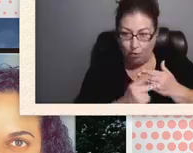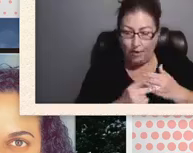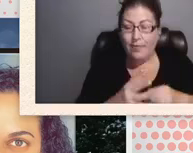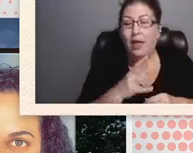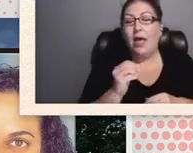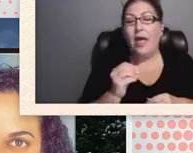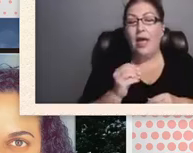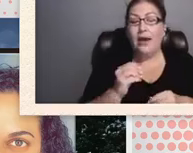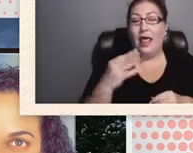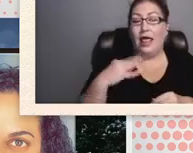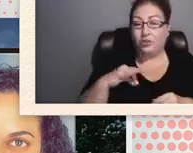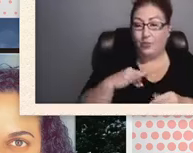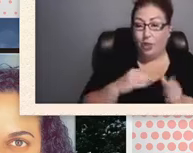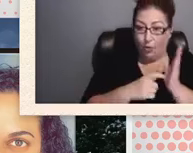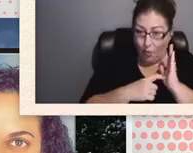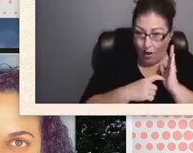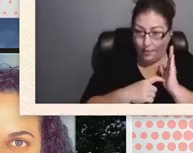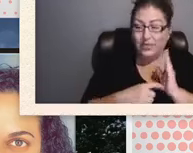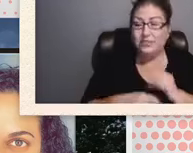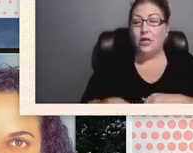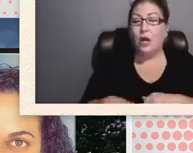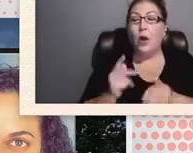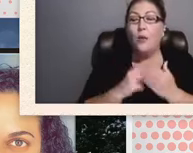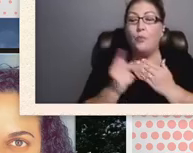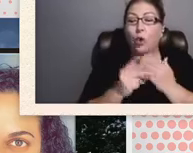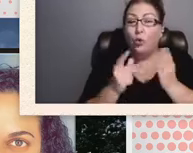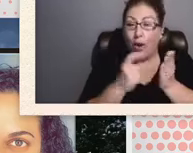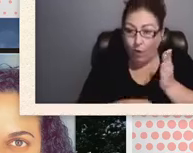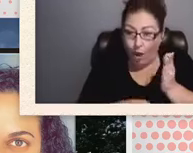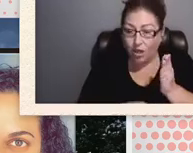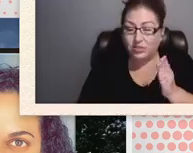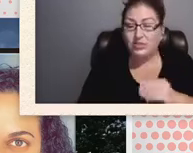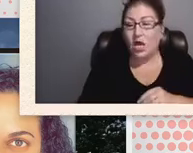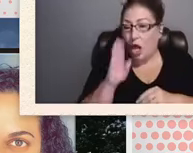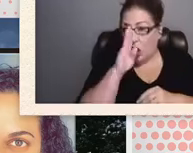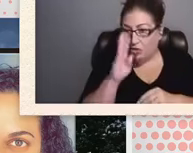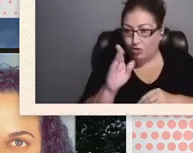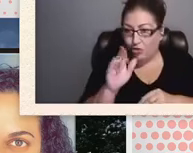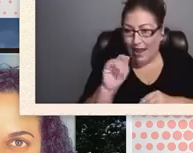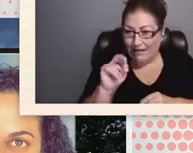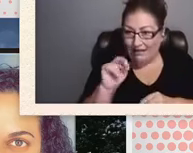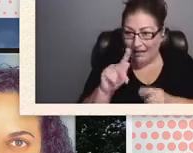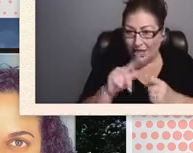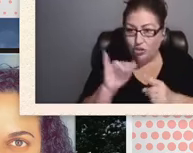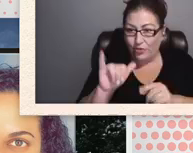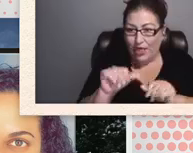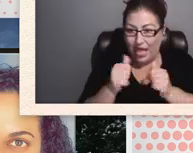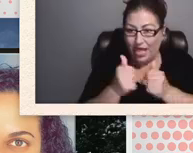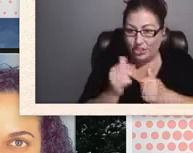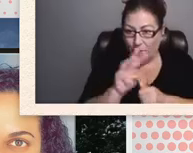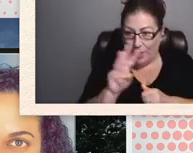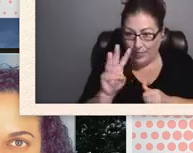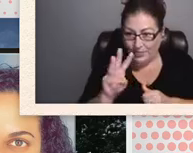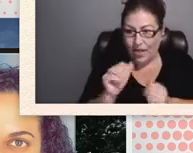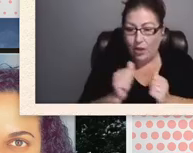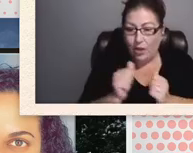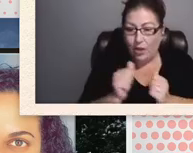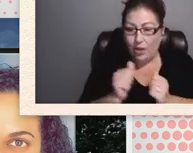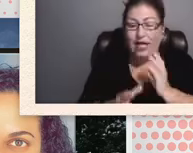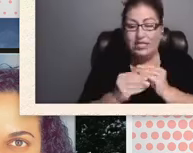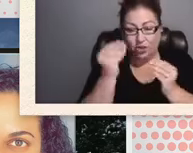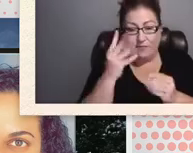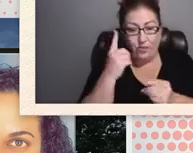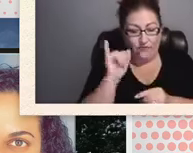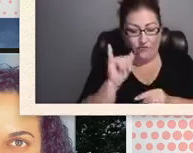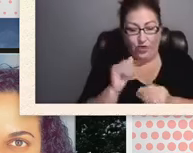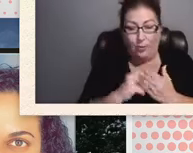eligibility requirements, program costs, a direct link to the agency's website with additional details for that program,